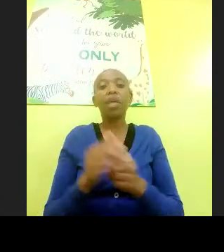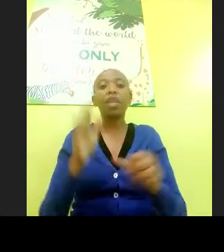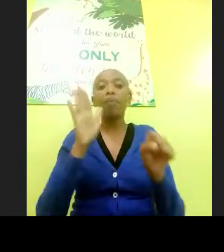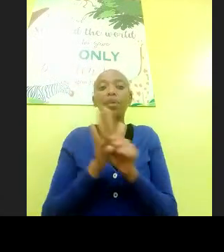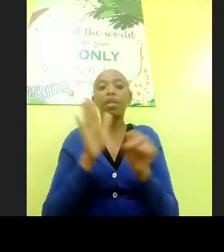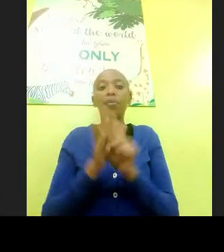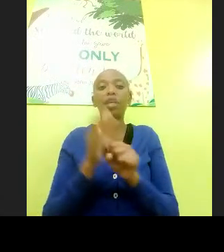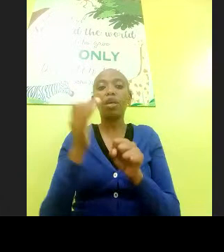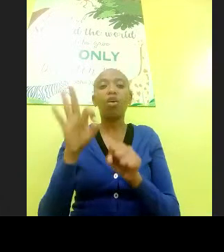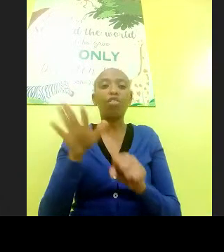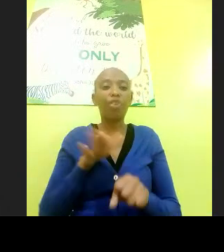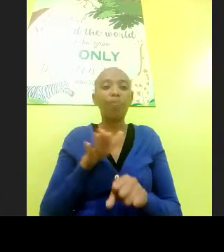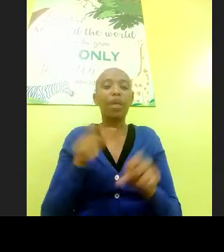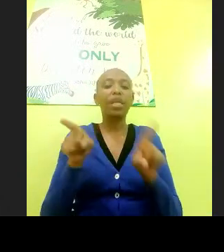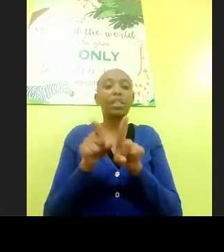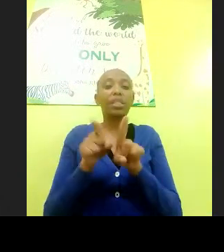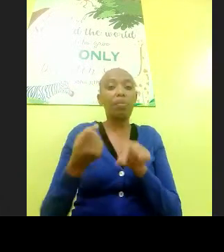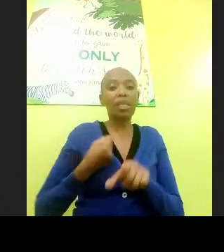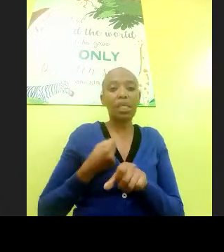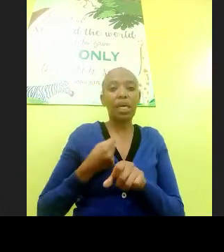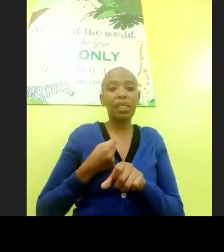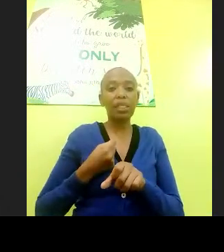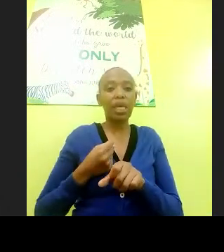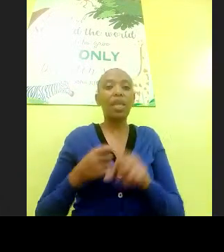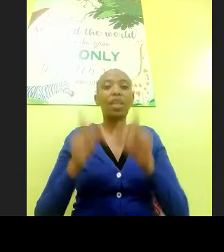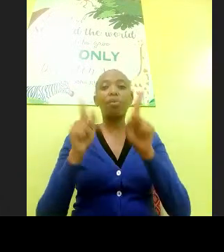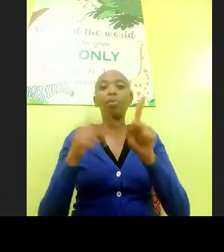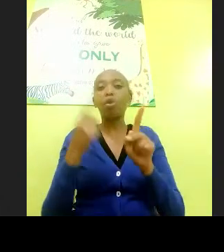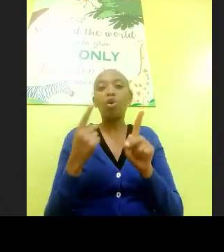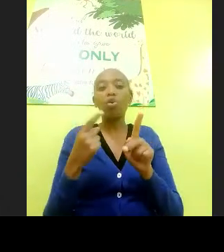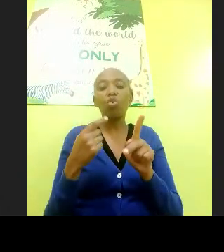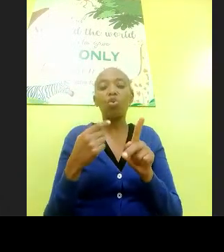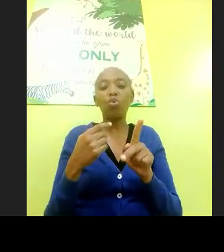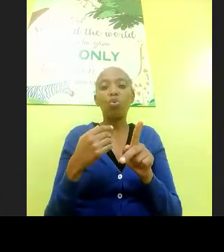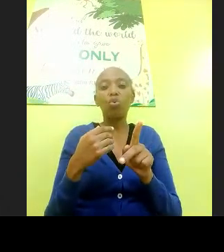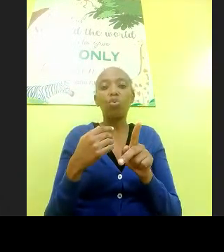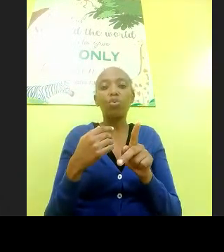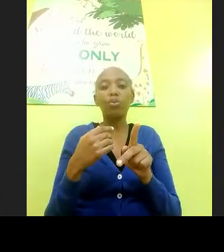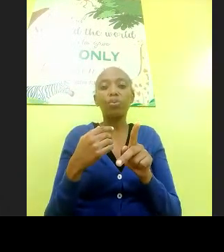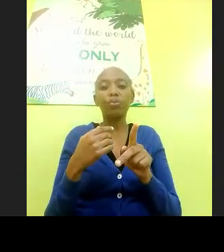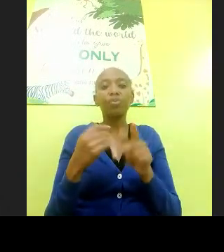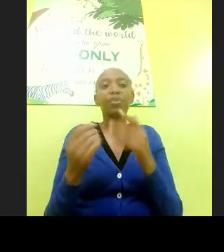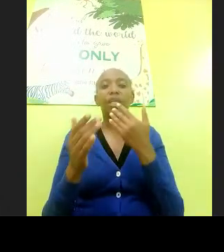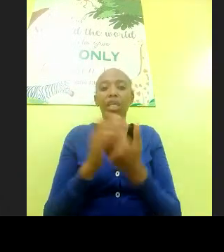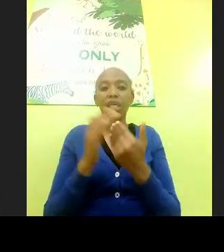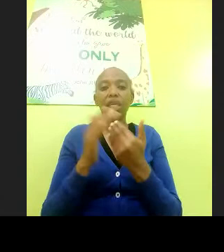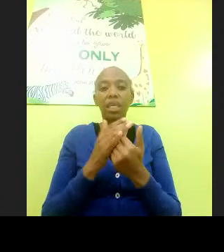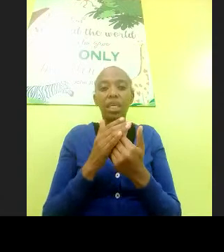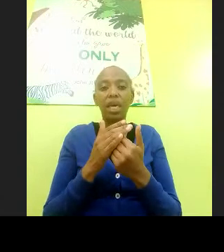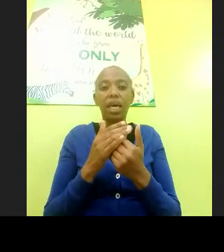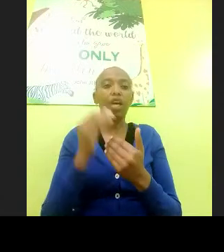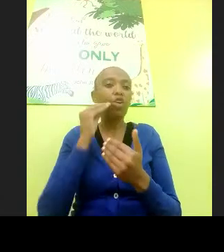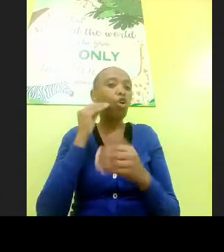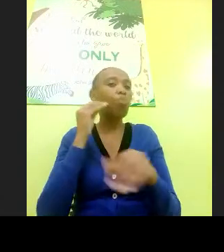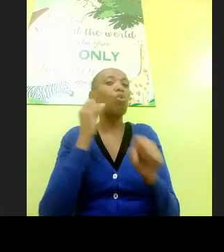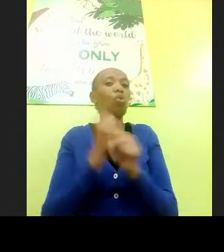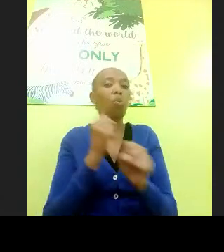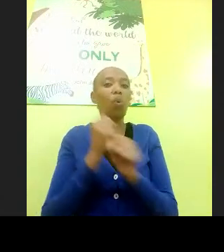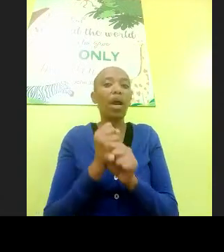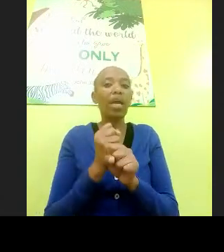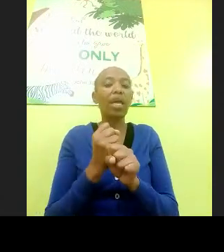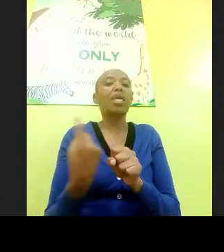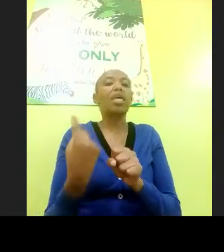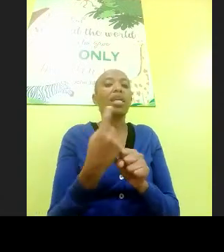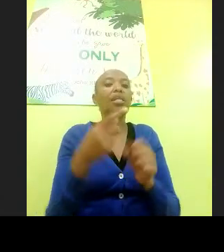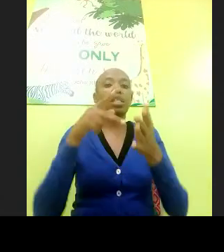of women and girls are the ones who bear care work, domestic work, and it is unpaid,